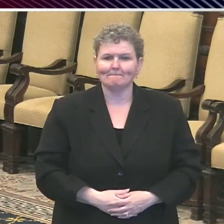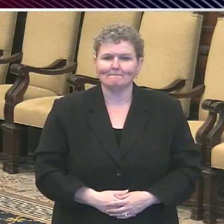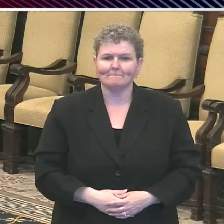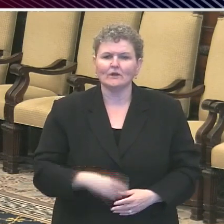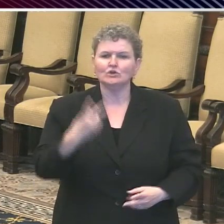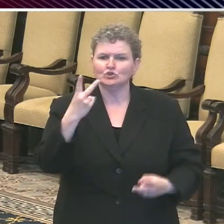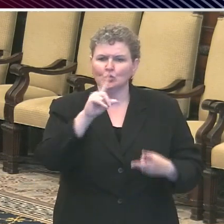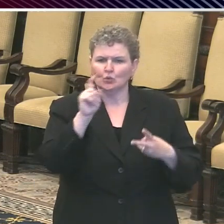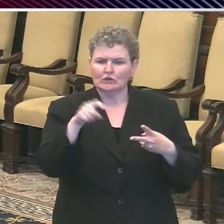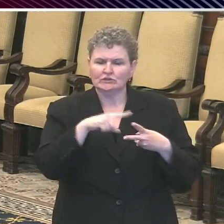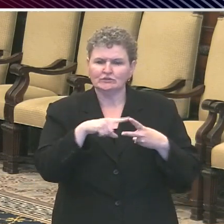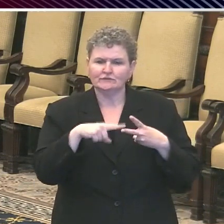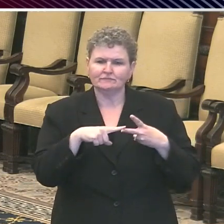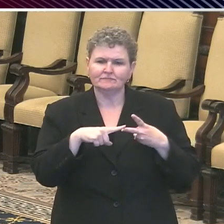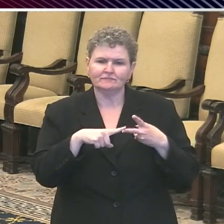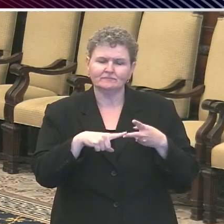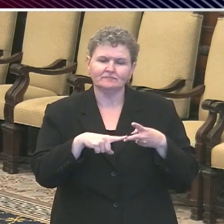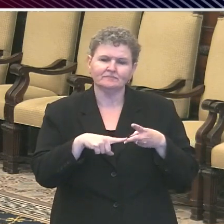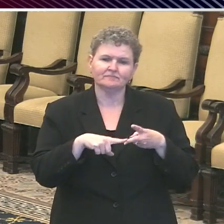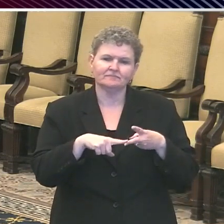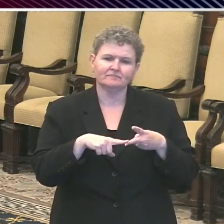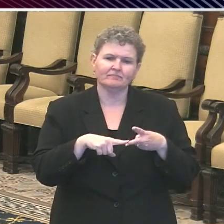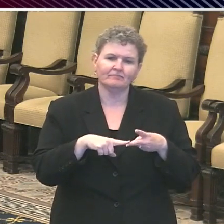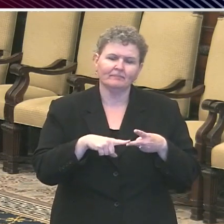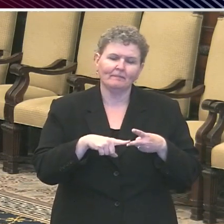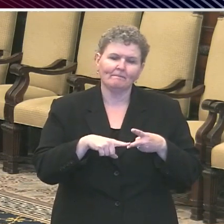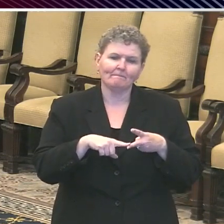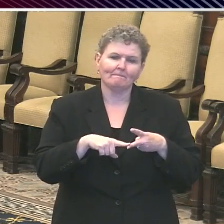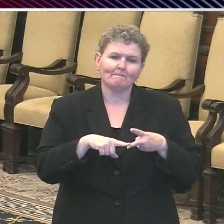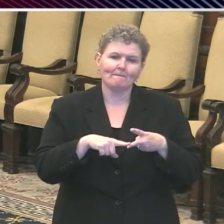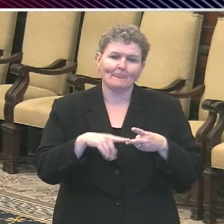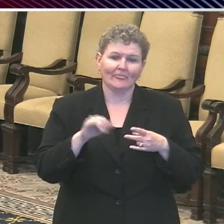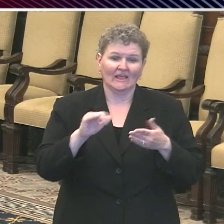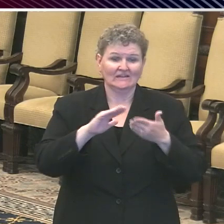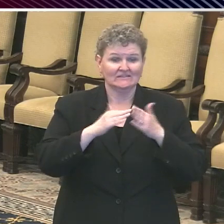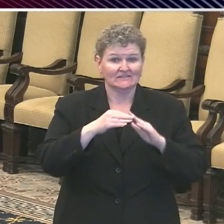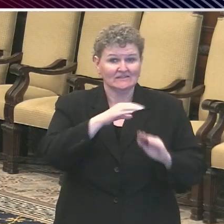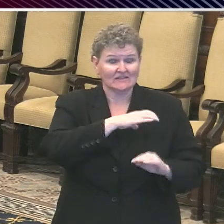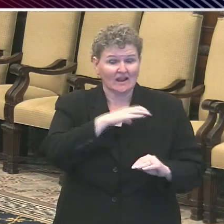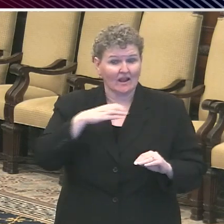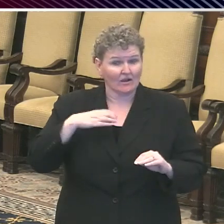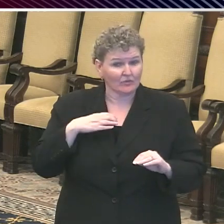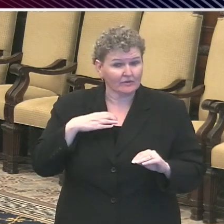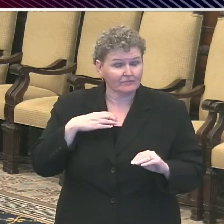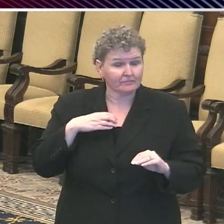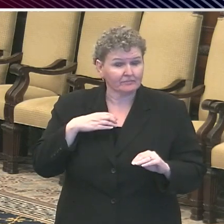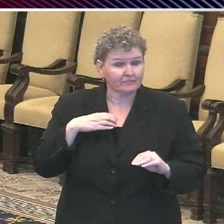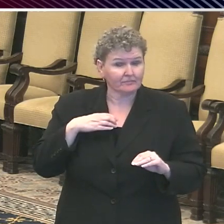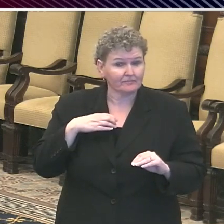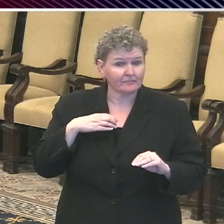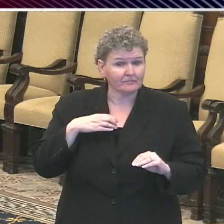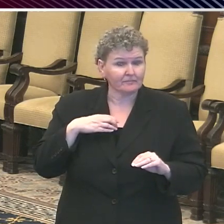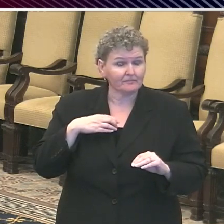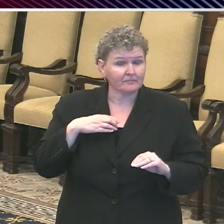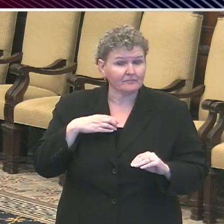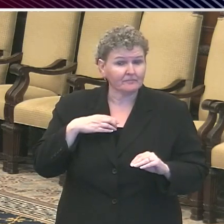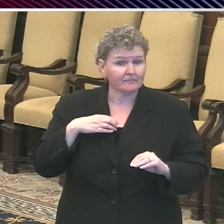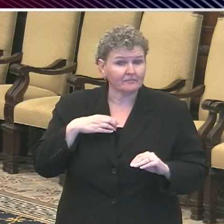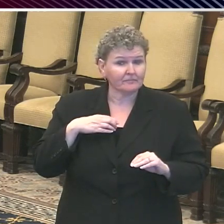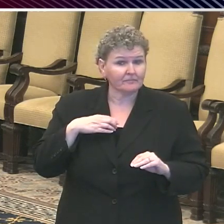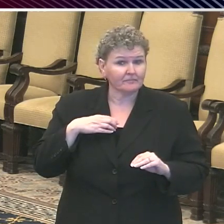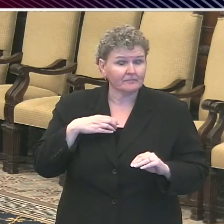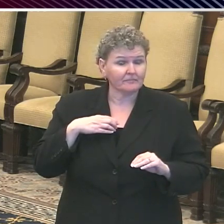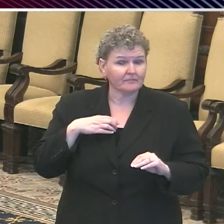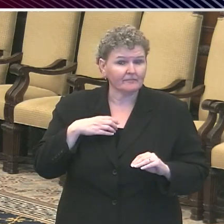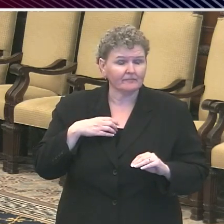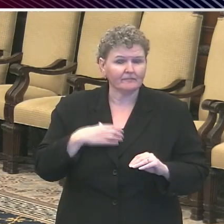questions here. First, some city council members have been critical of the administration for failing to contract with minority